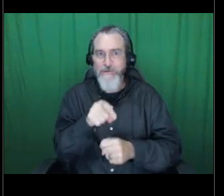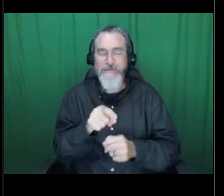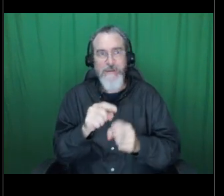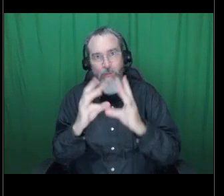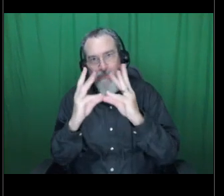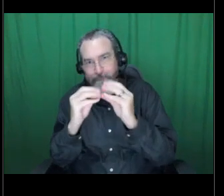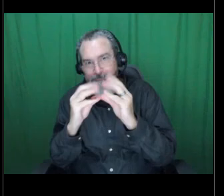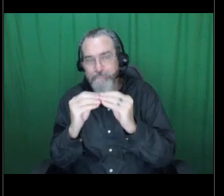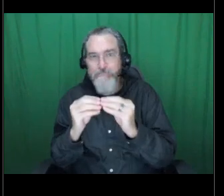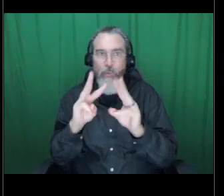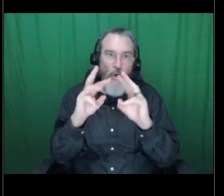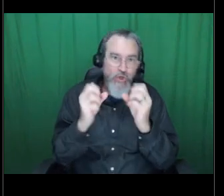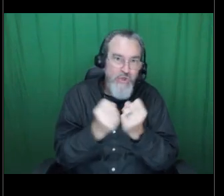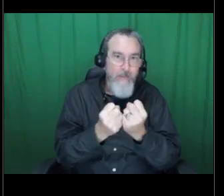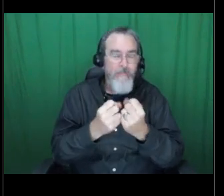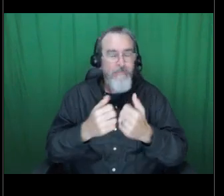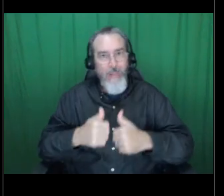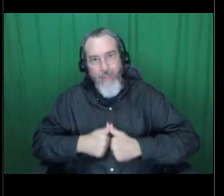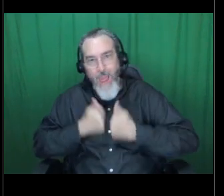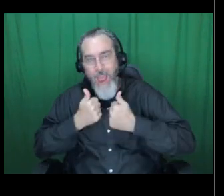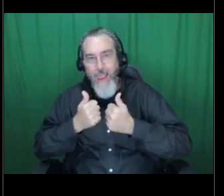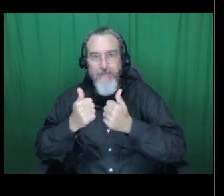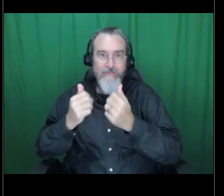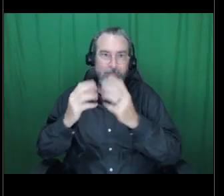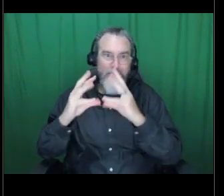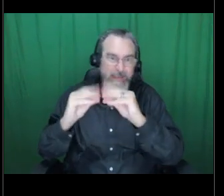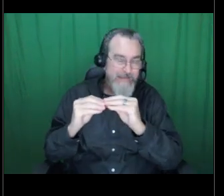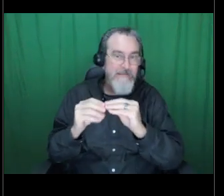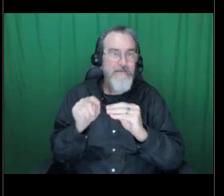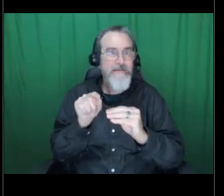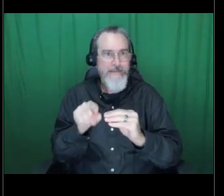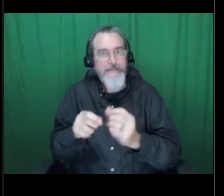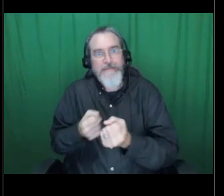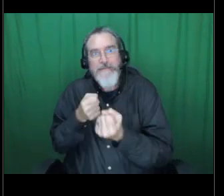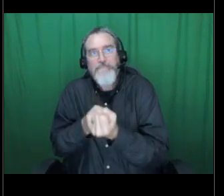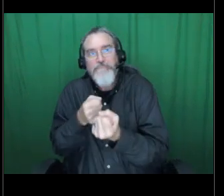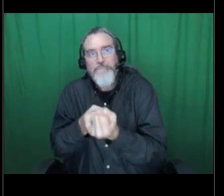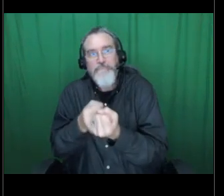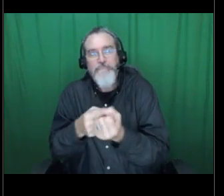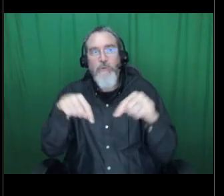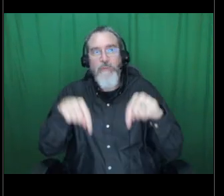live events, and looks forward to supporting this training.